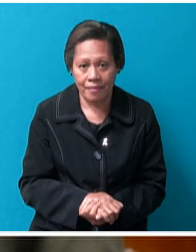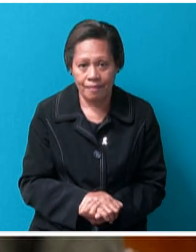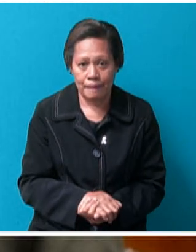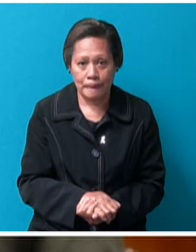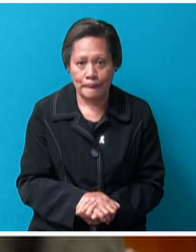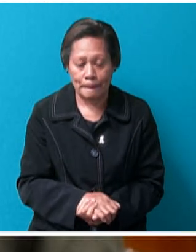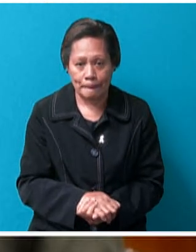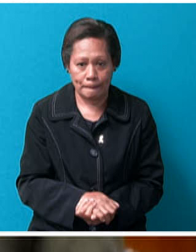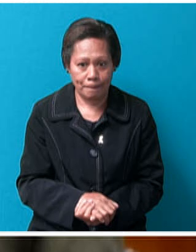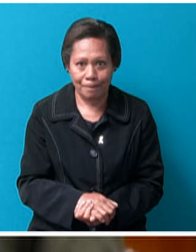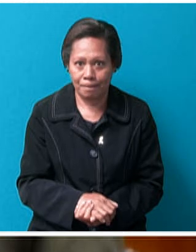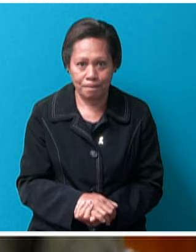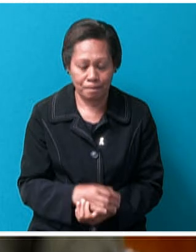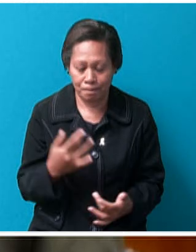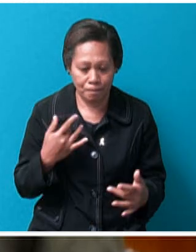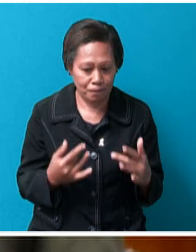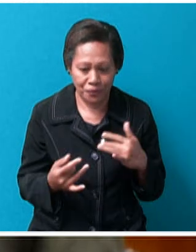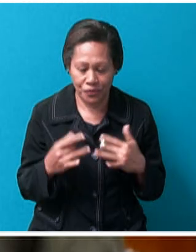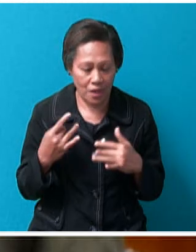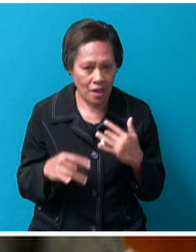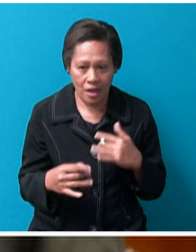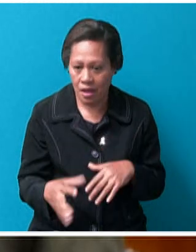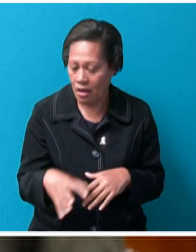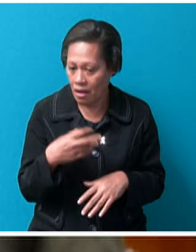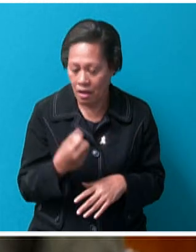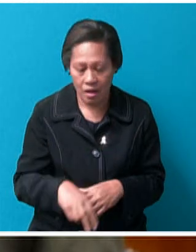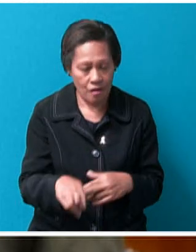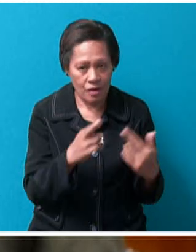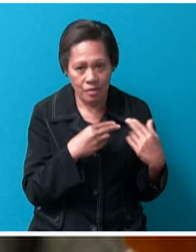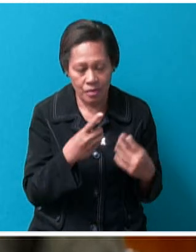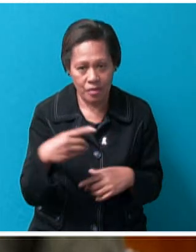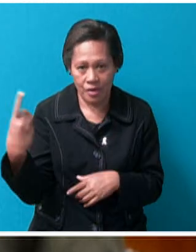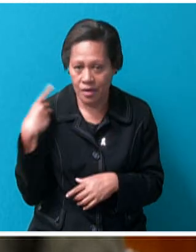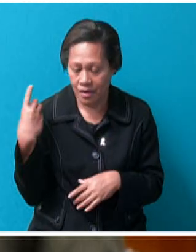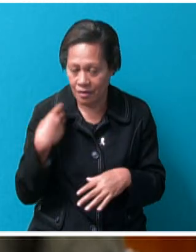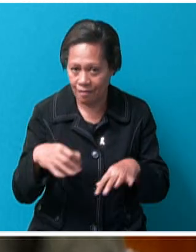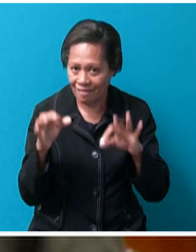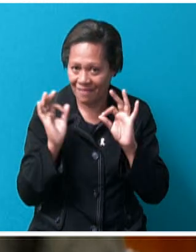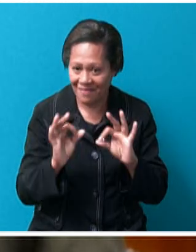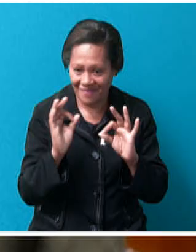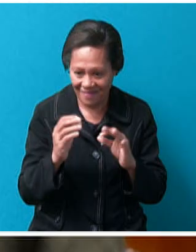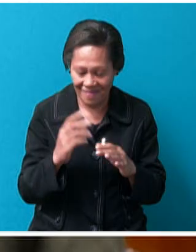had a life shaped by duty, responsibility, and service to our seas.